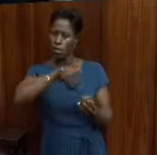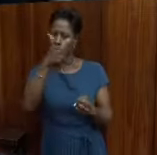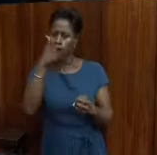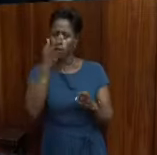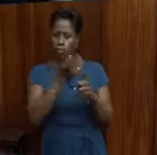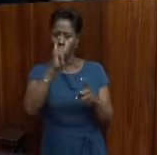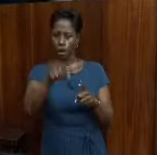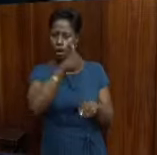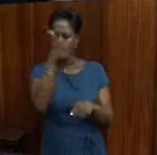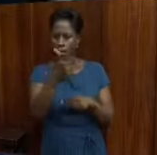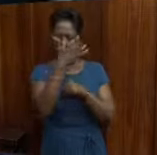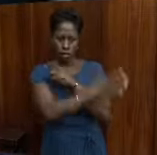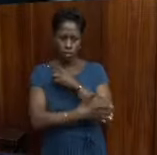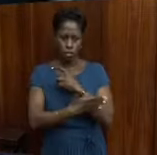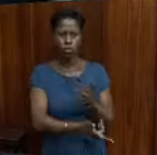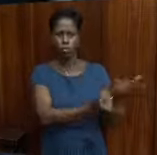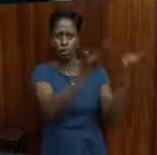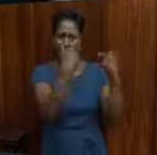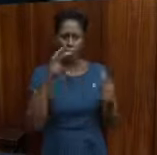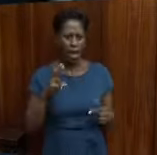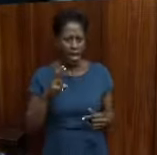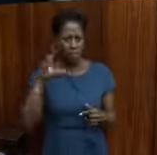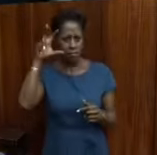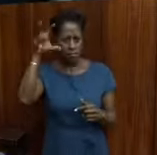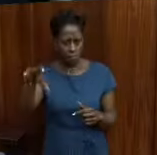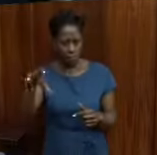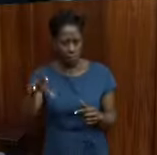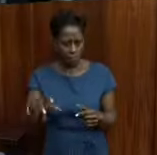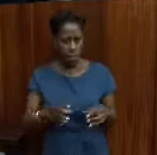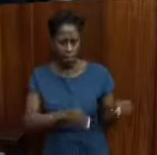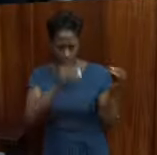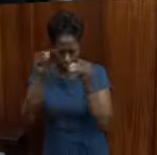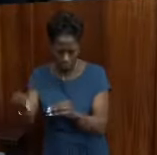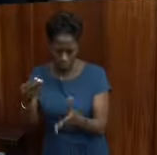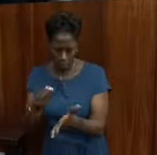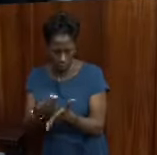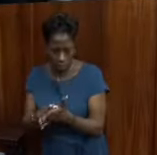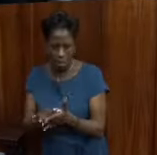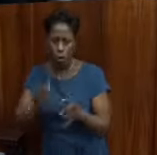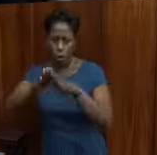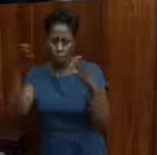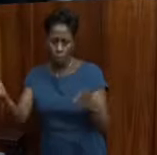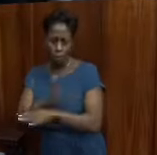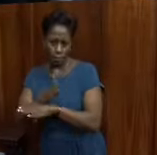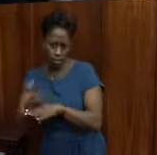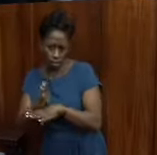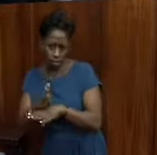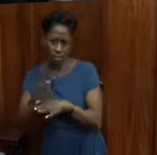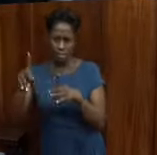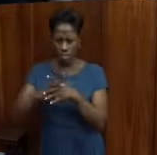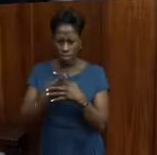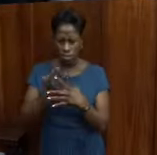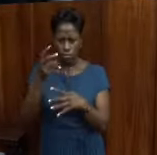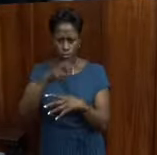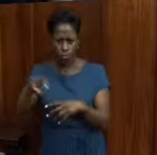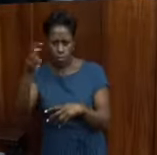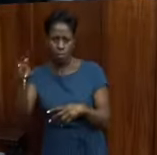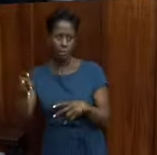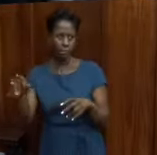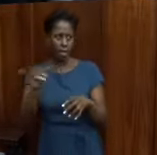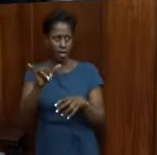law. The following investors have committed to invest in tourism projects. Sanders